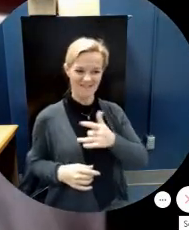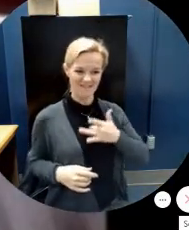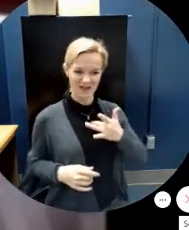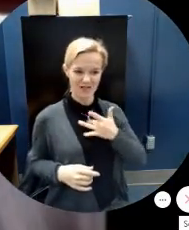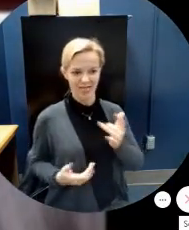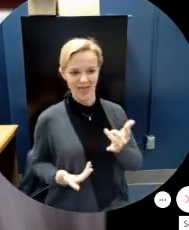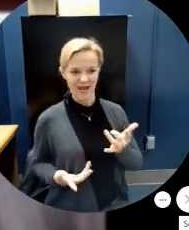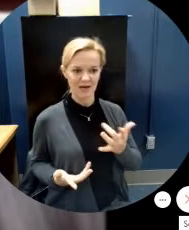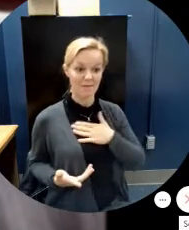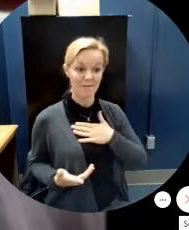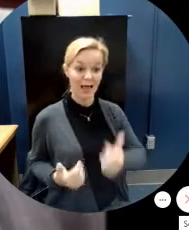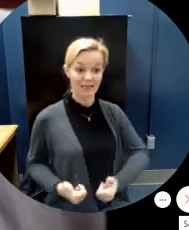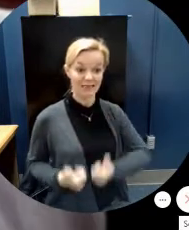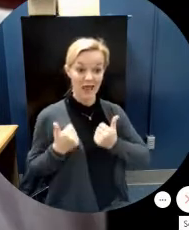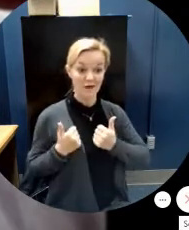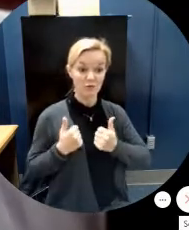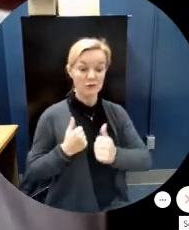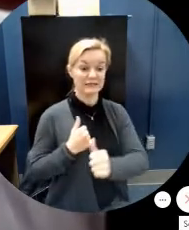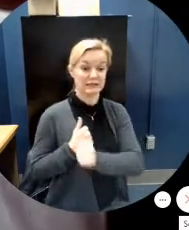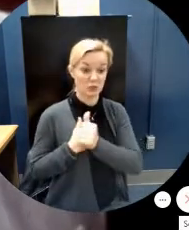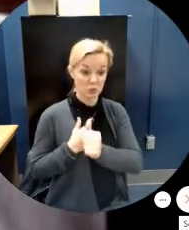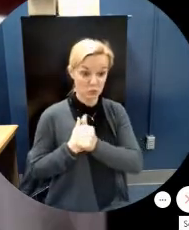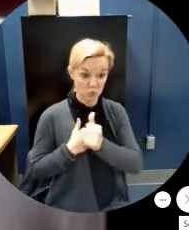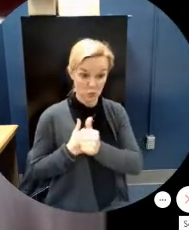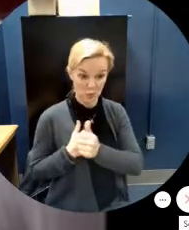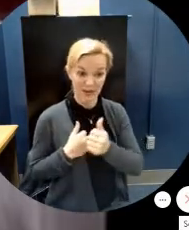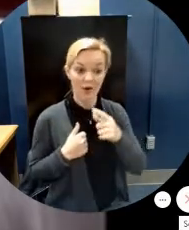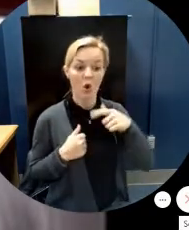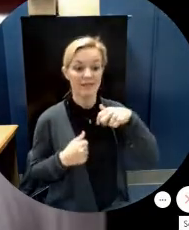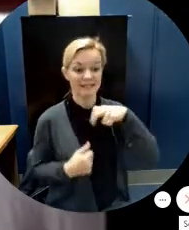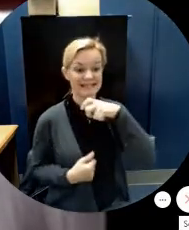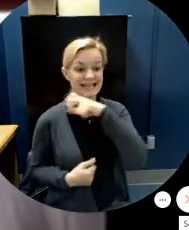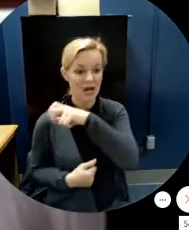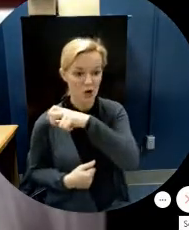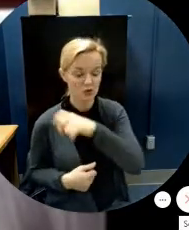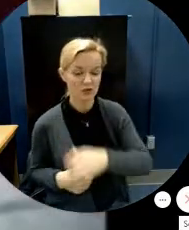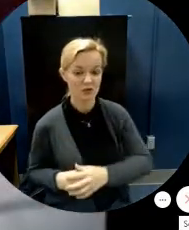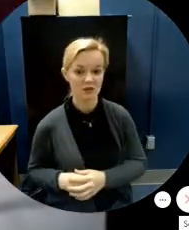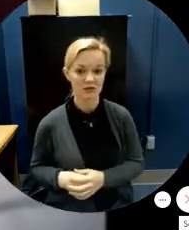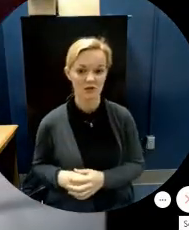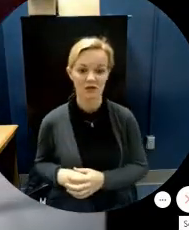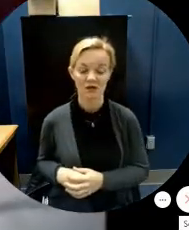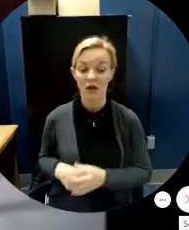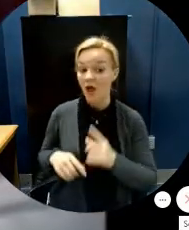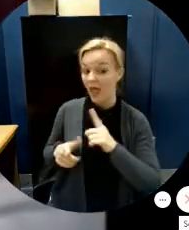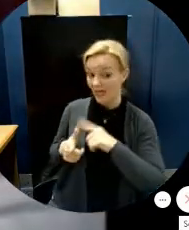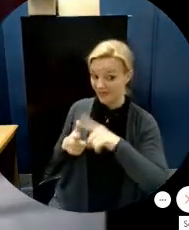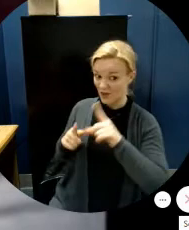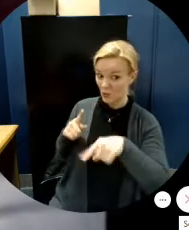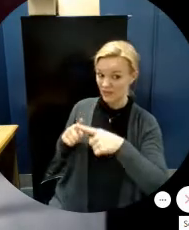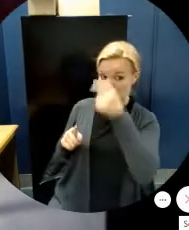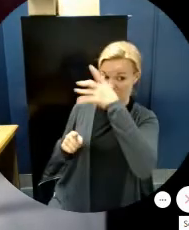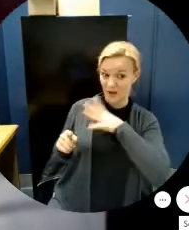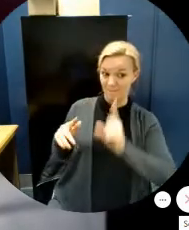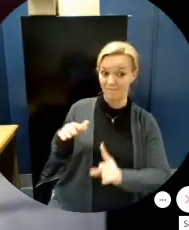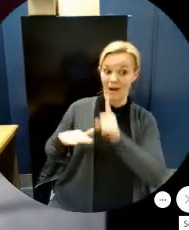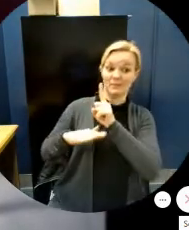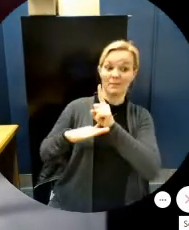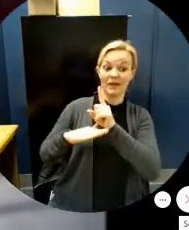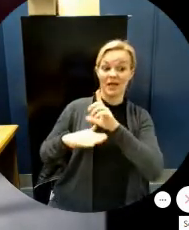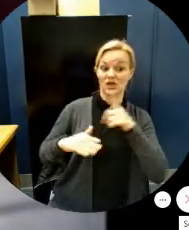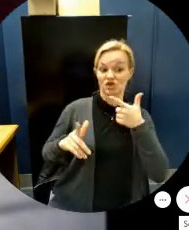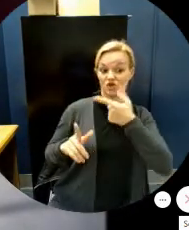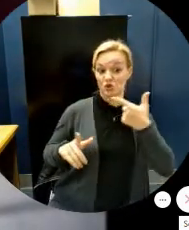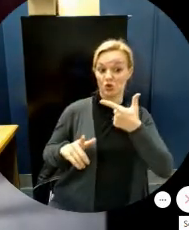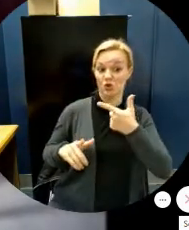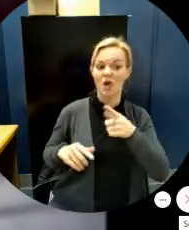nobody was imminently in danger going up the stairs. And when the guy popped up to shoot at you, you responded. Maybe a little